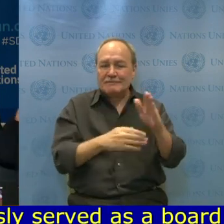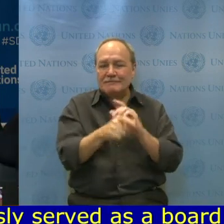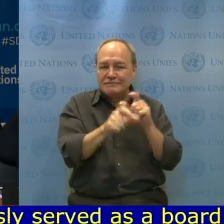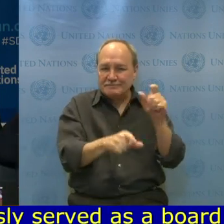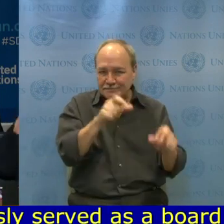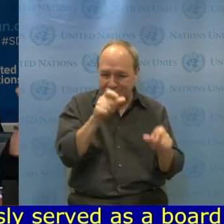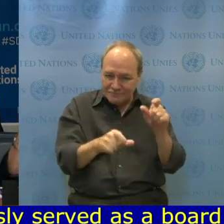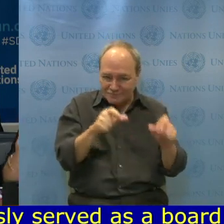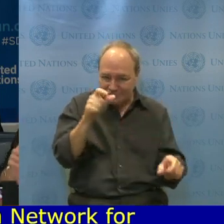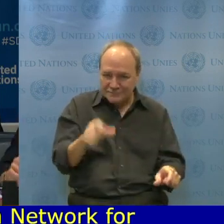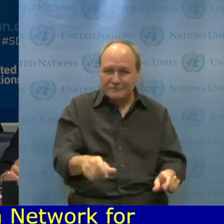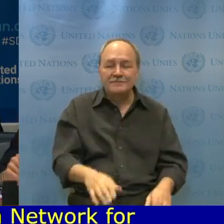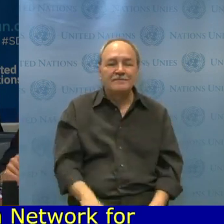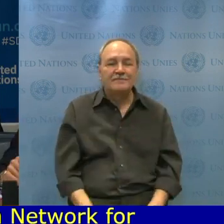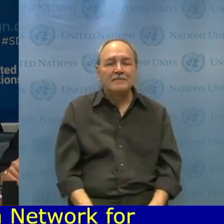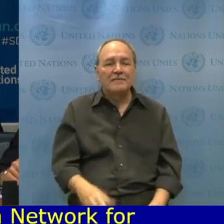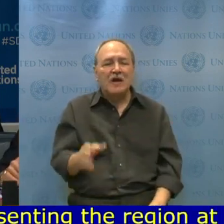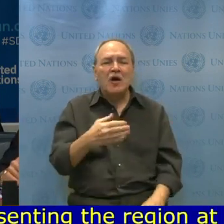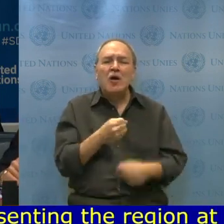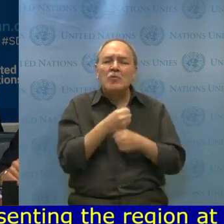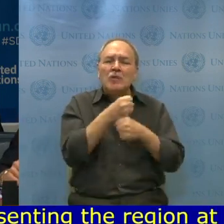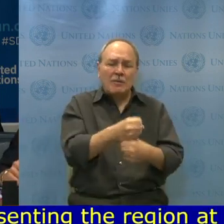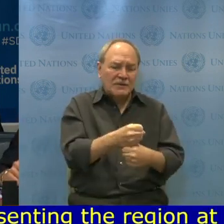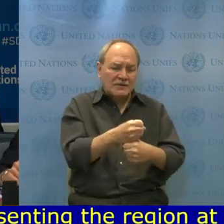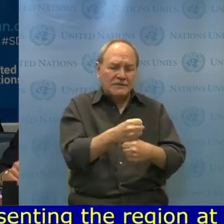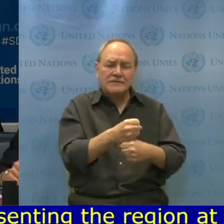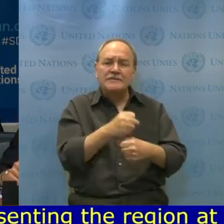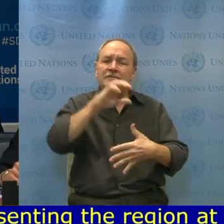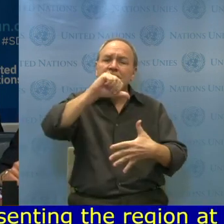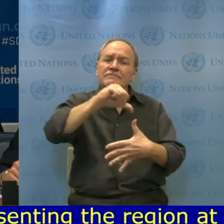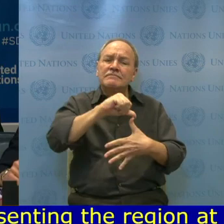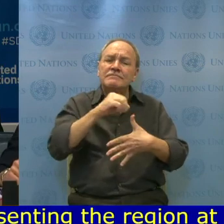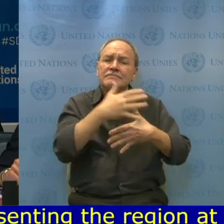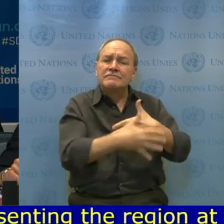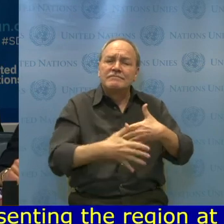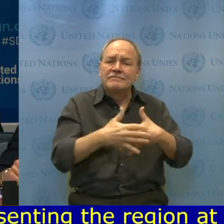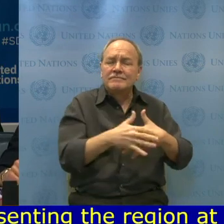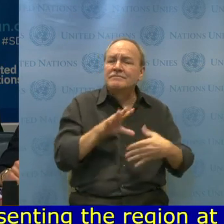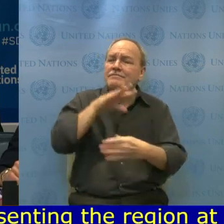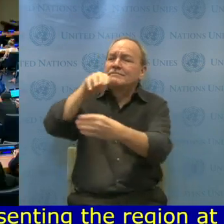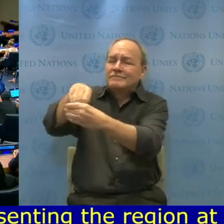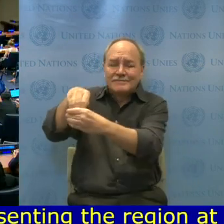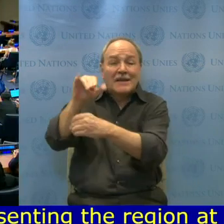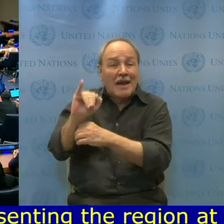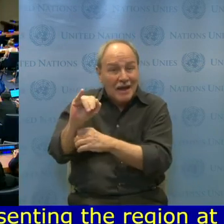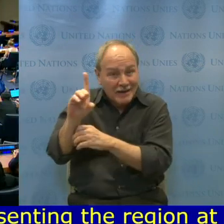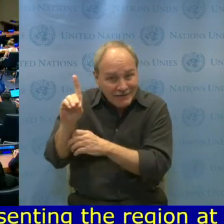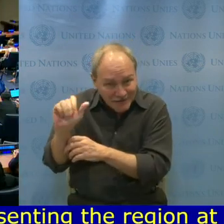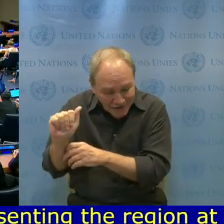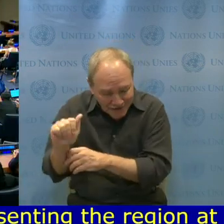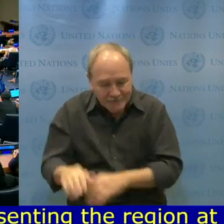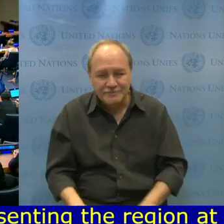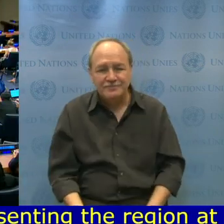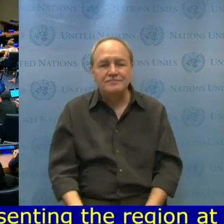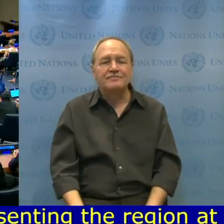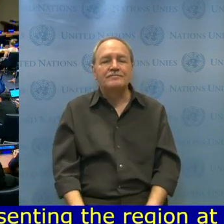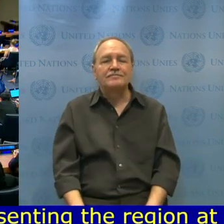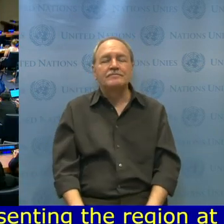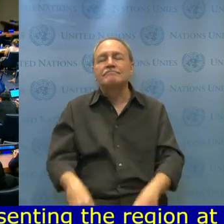floor is yours, Madam Special Representative. Thank you very much. Muchas gracias, señora presidenta,